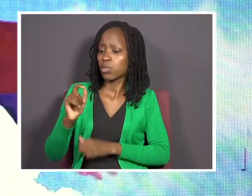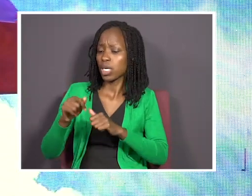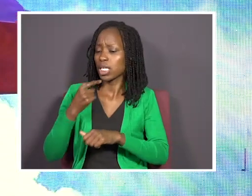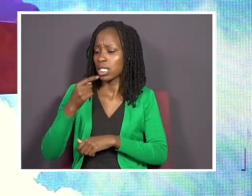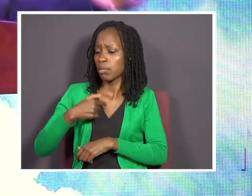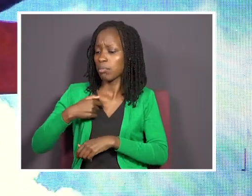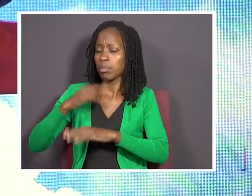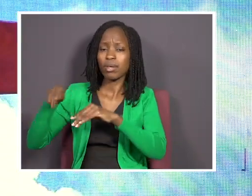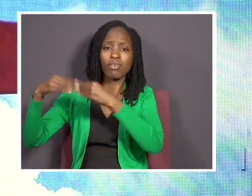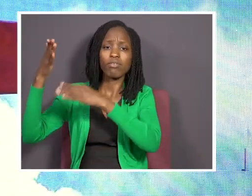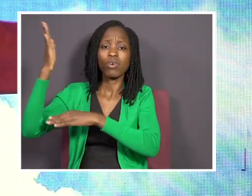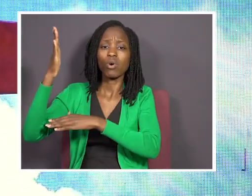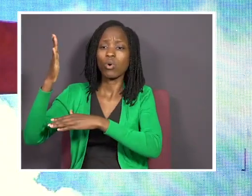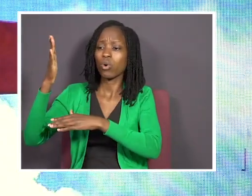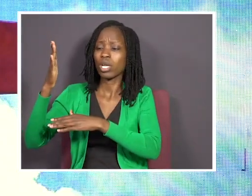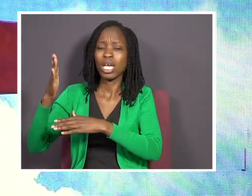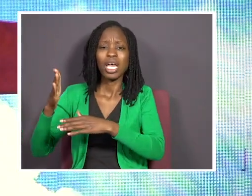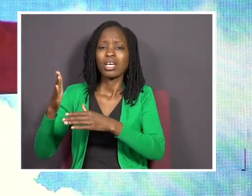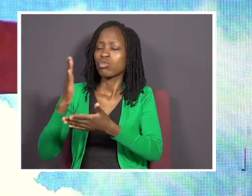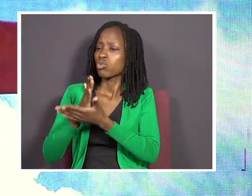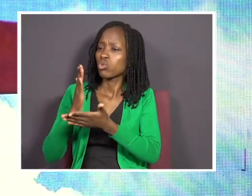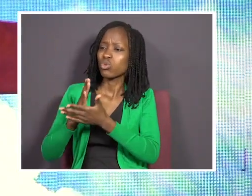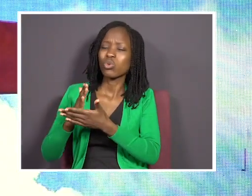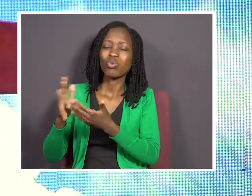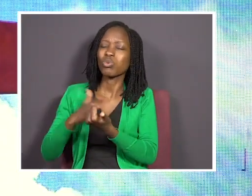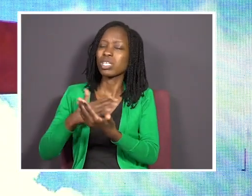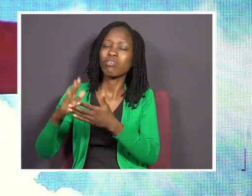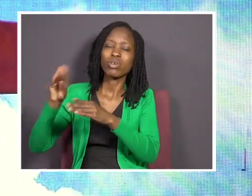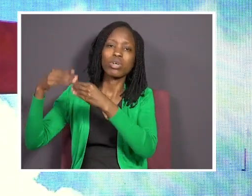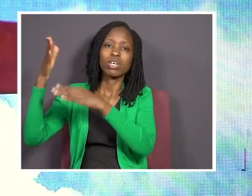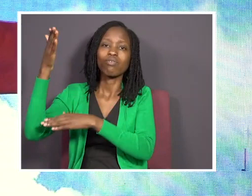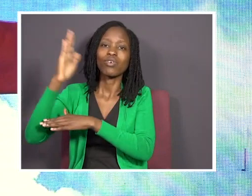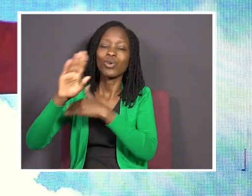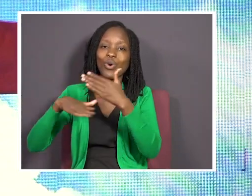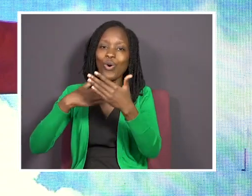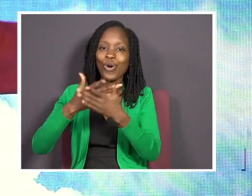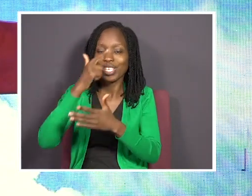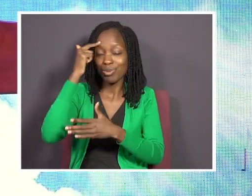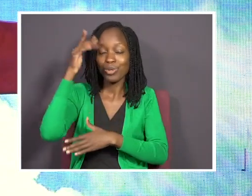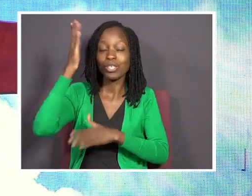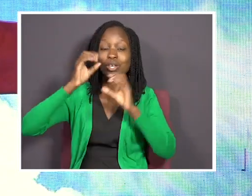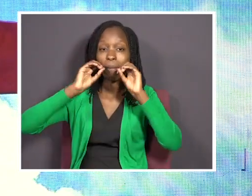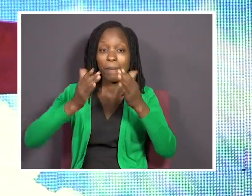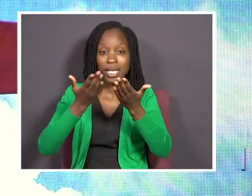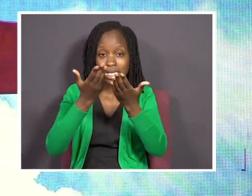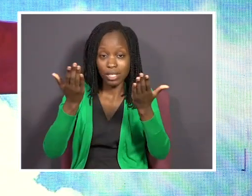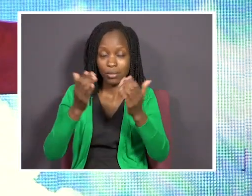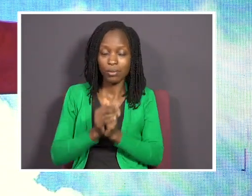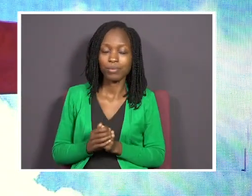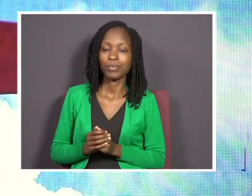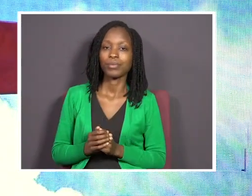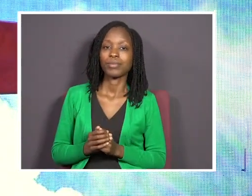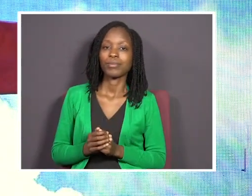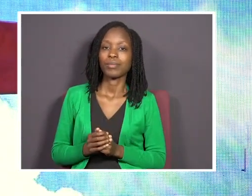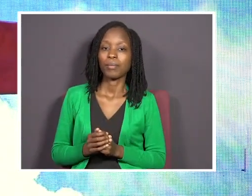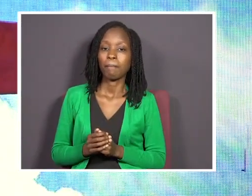therefore can say that I have given God?" No matter how much you give, it is because God was the